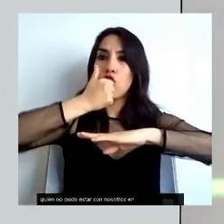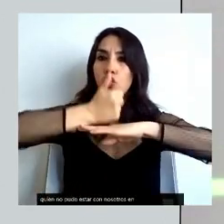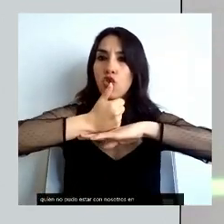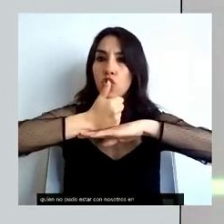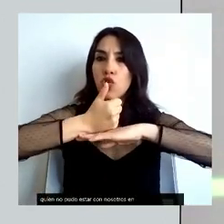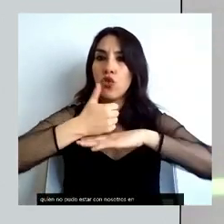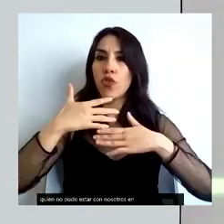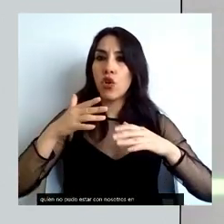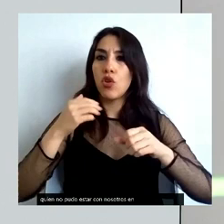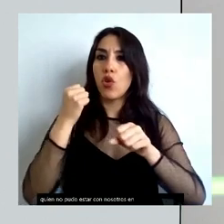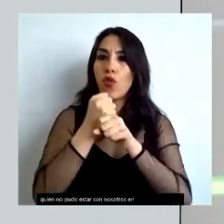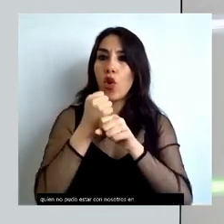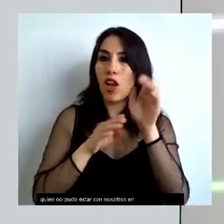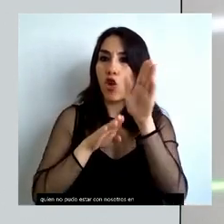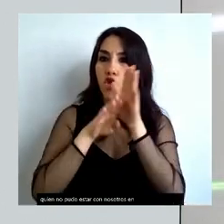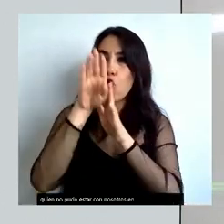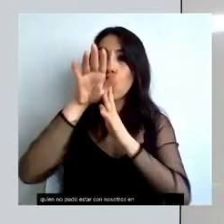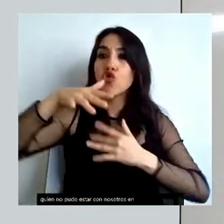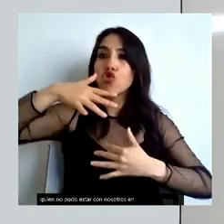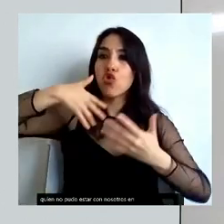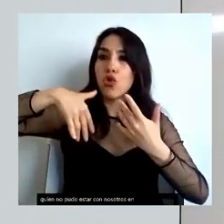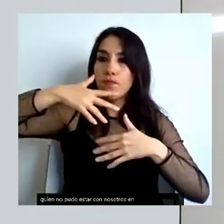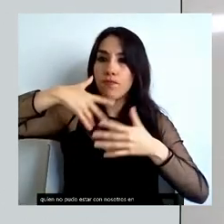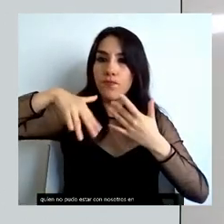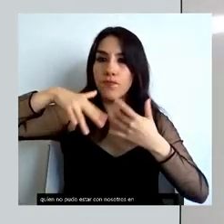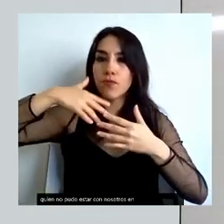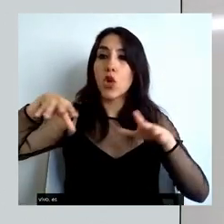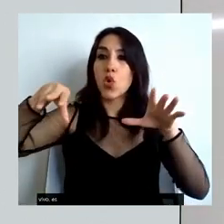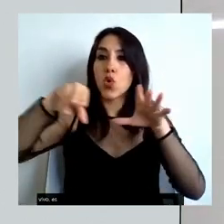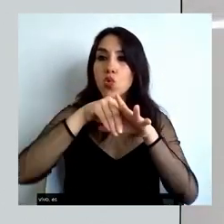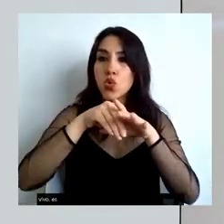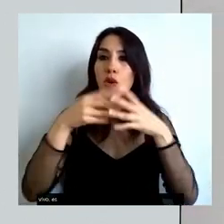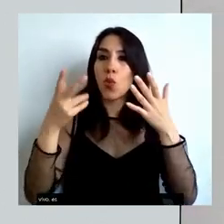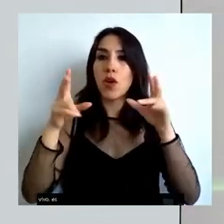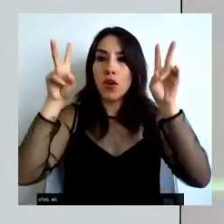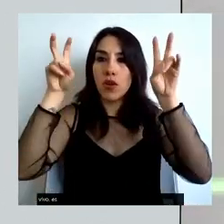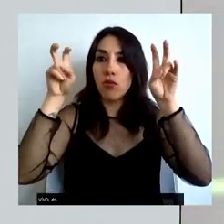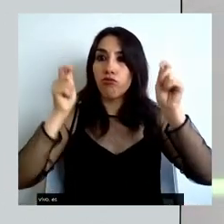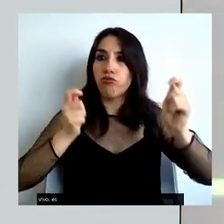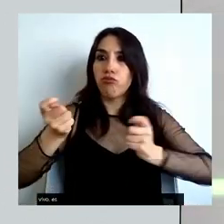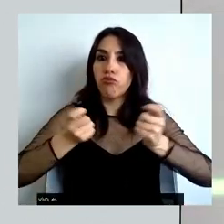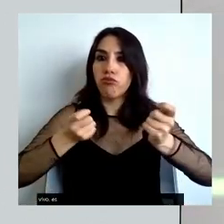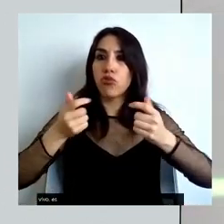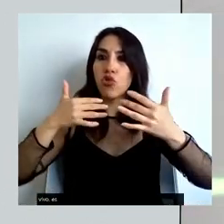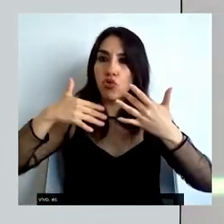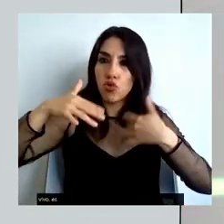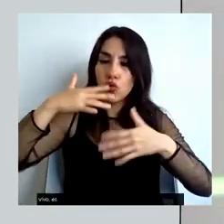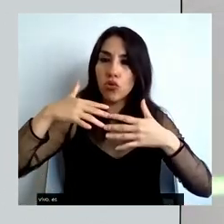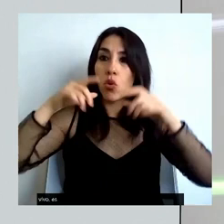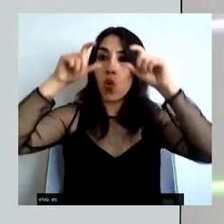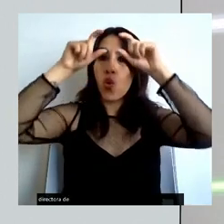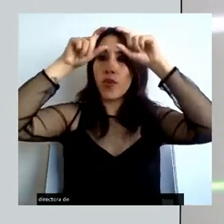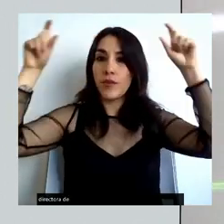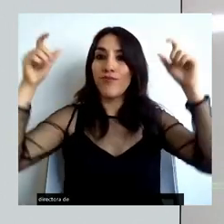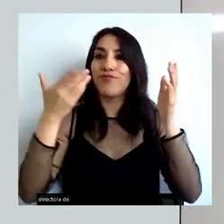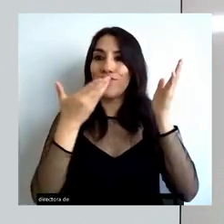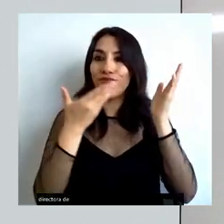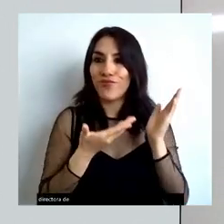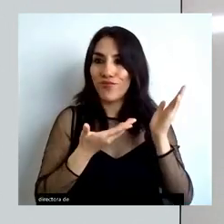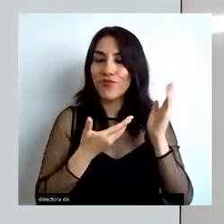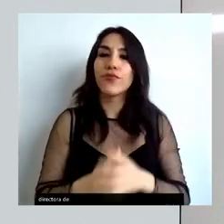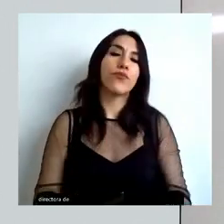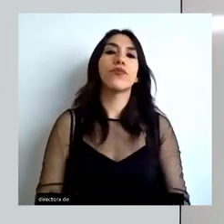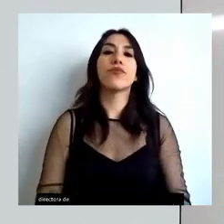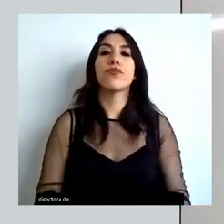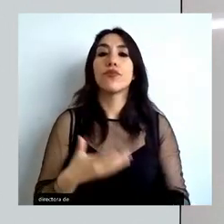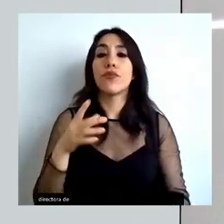the Division of for Inclusive Social Development of the United Nations Department of Economic and Social Affairs.